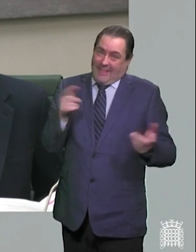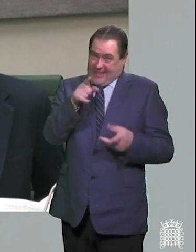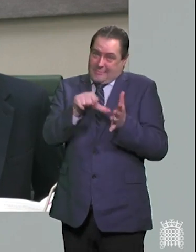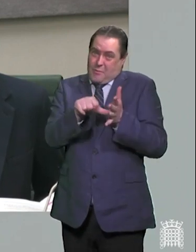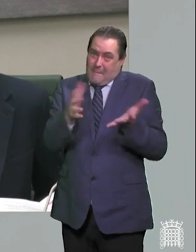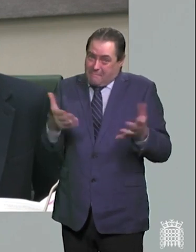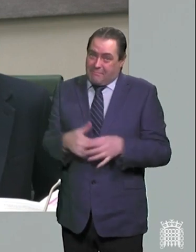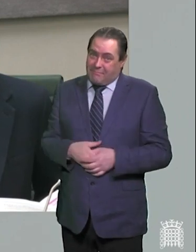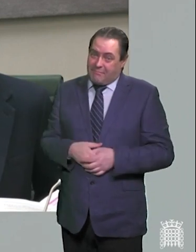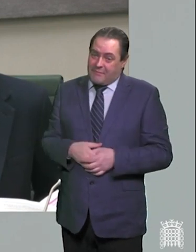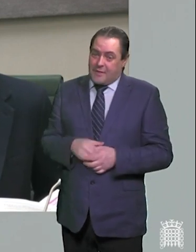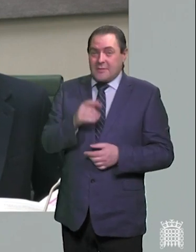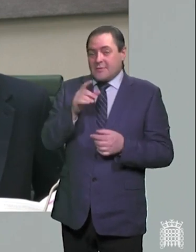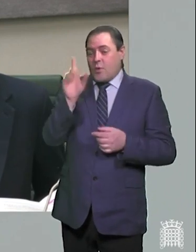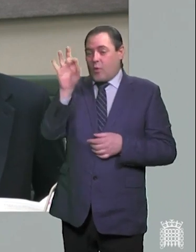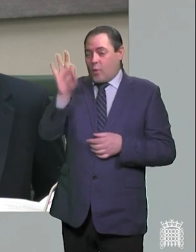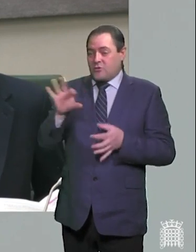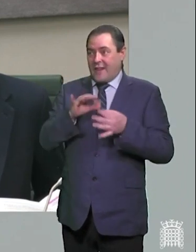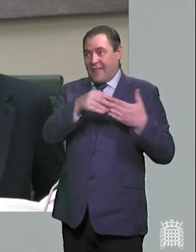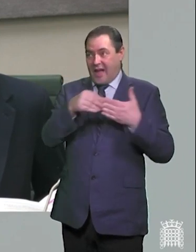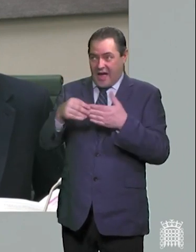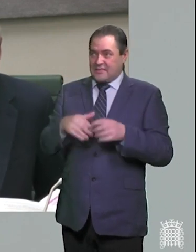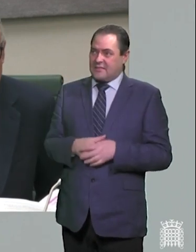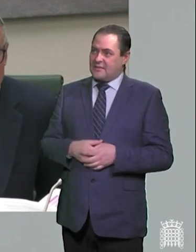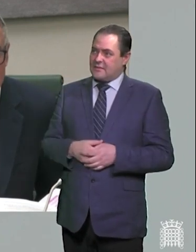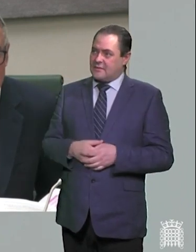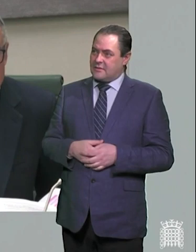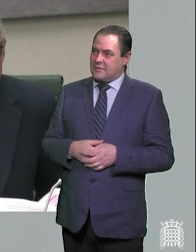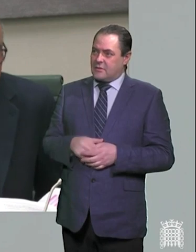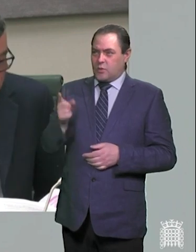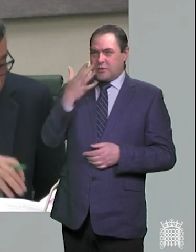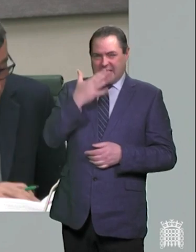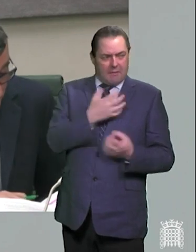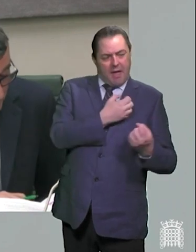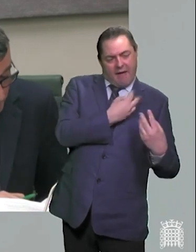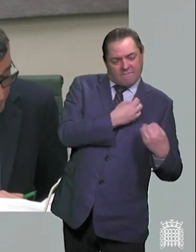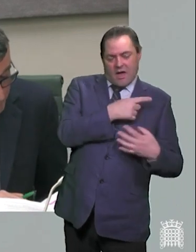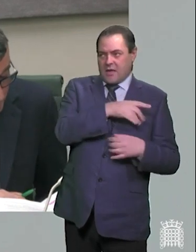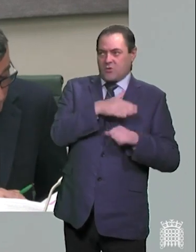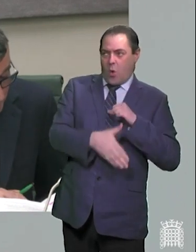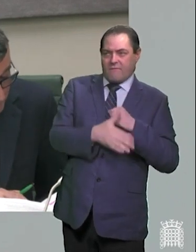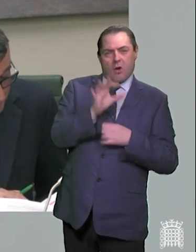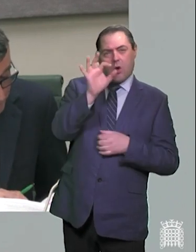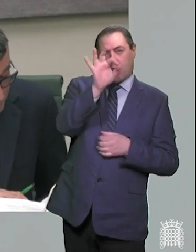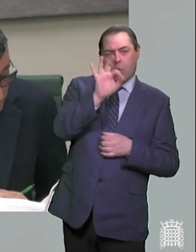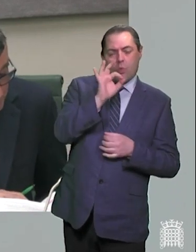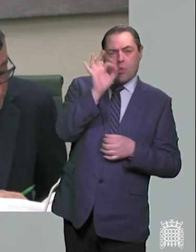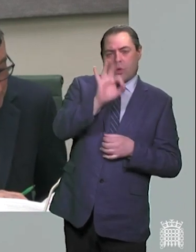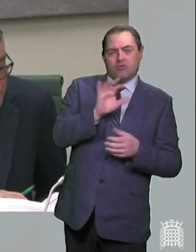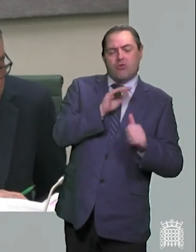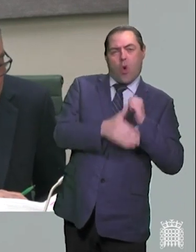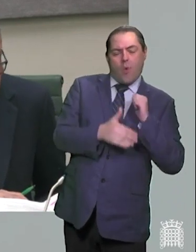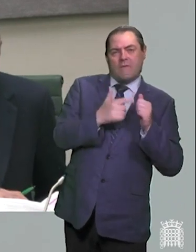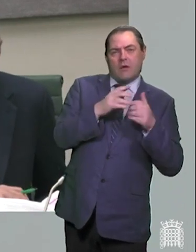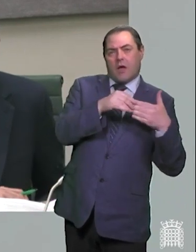is about what the guidance actually says. And I noticed you taking a little advice at that point on the question of the guidance. Can I just